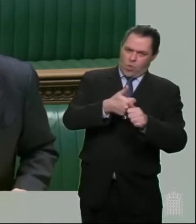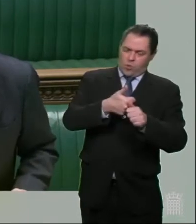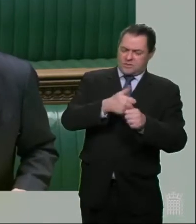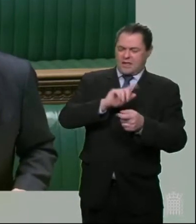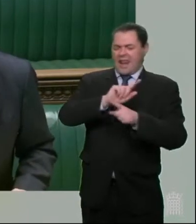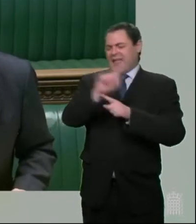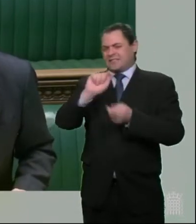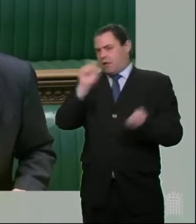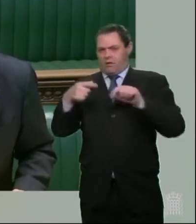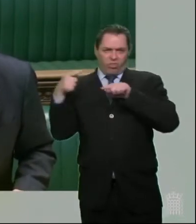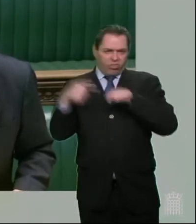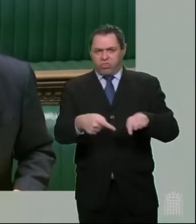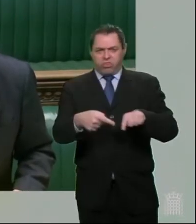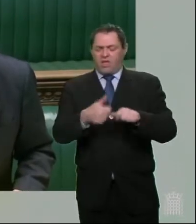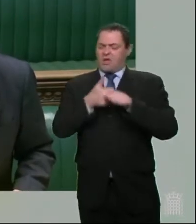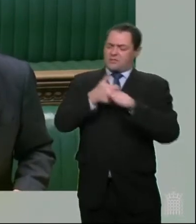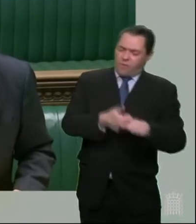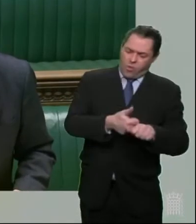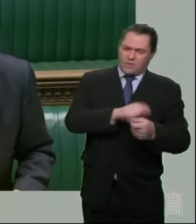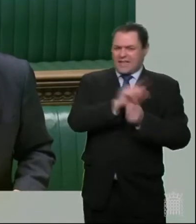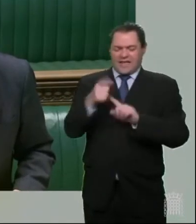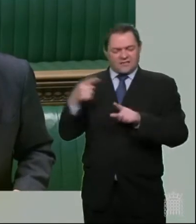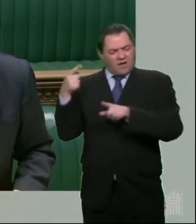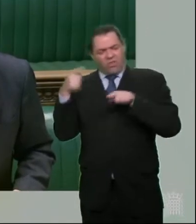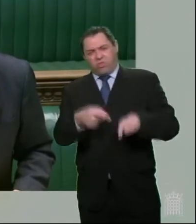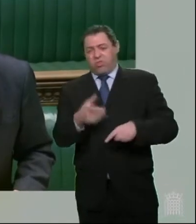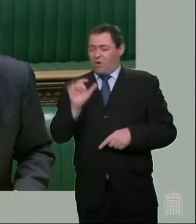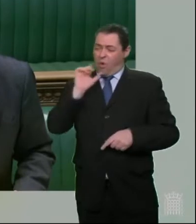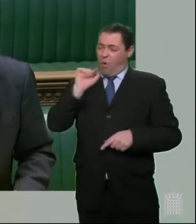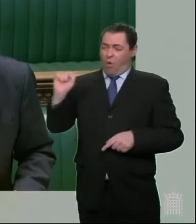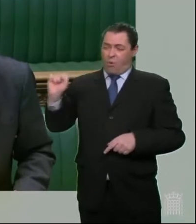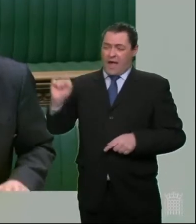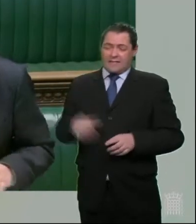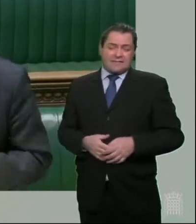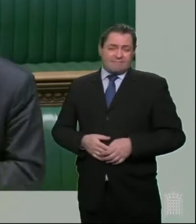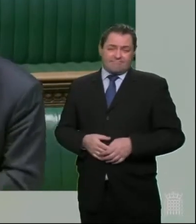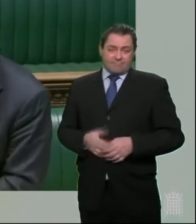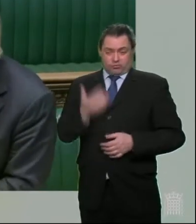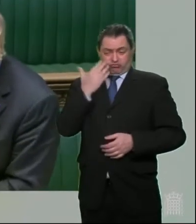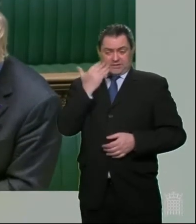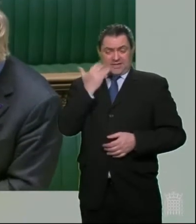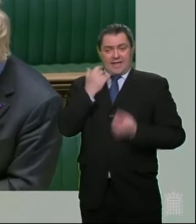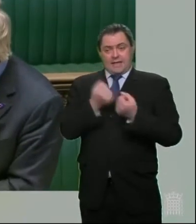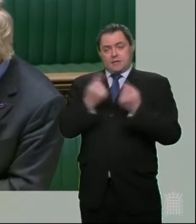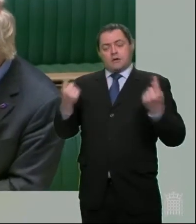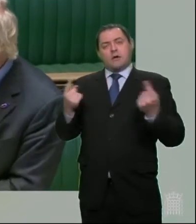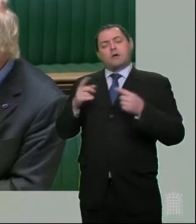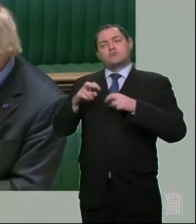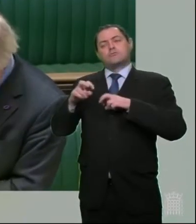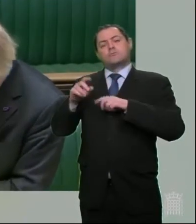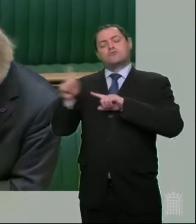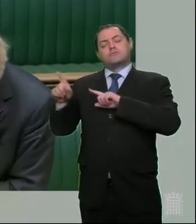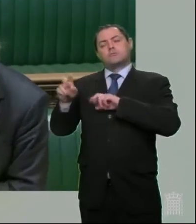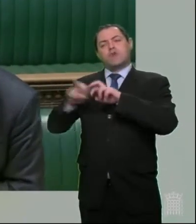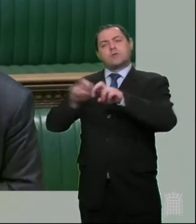and to twist and to turn. It was only recently that the Shadow Transport Secretary was saying that quarantine measures should